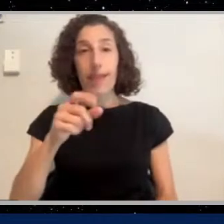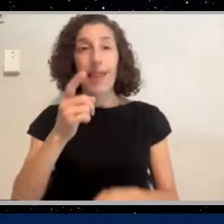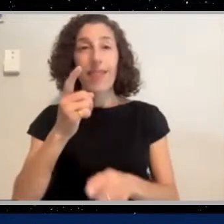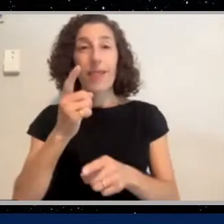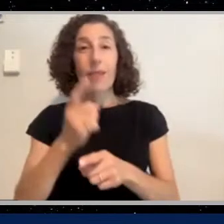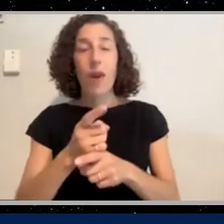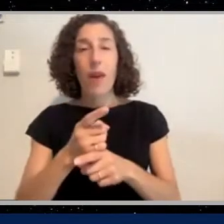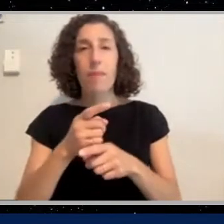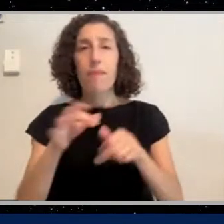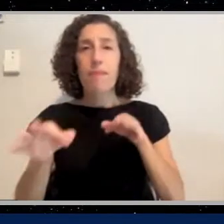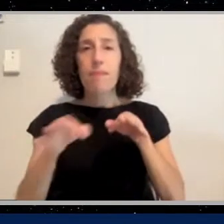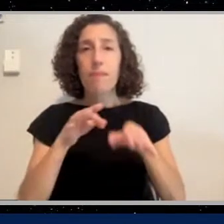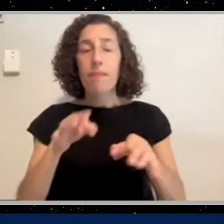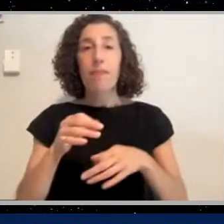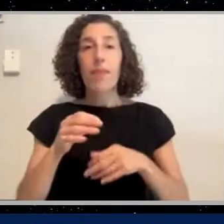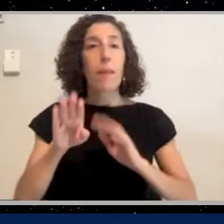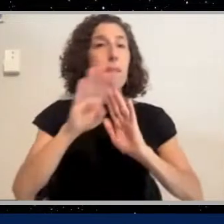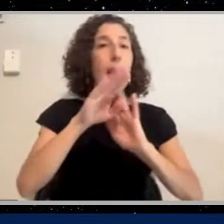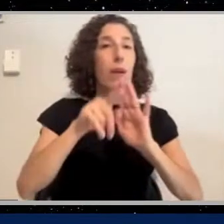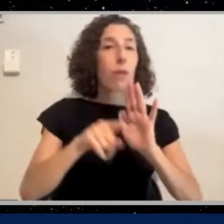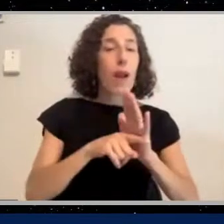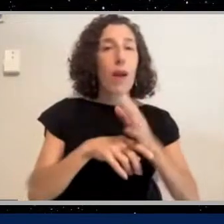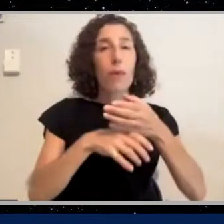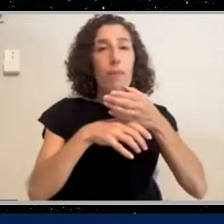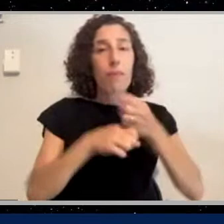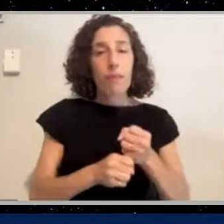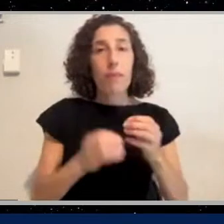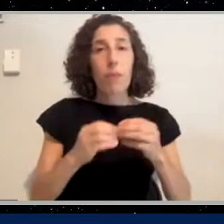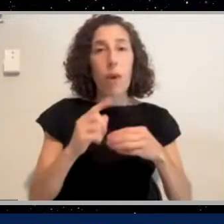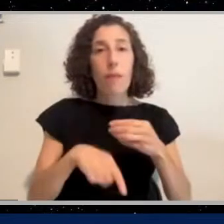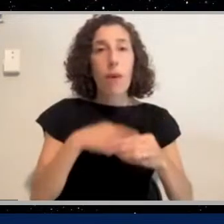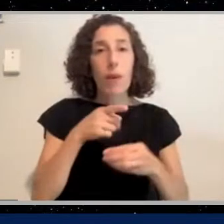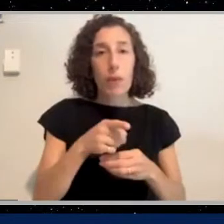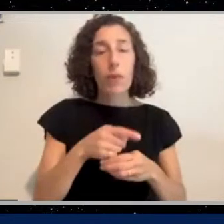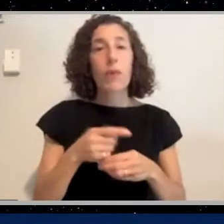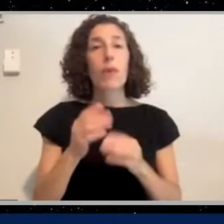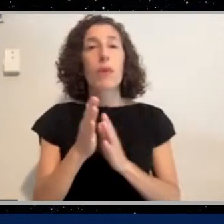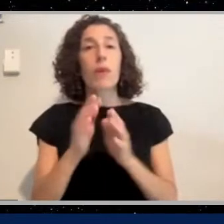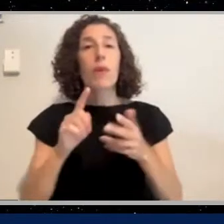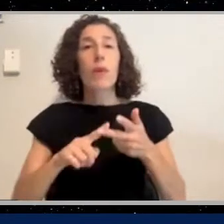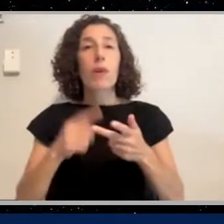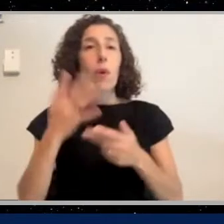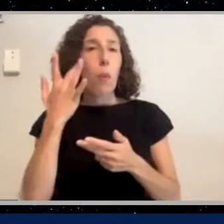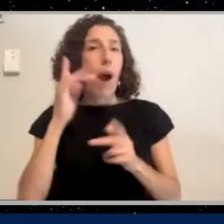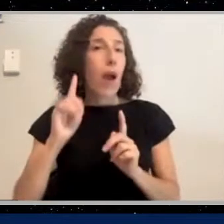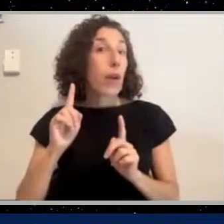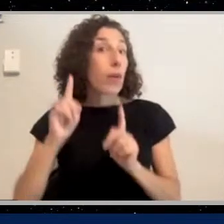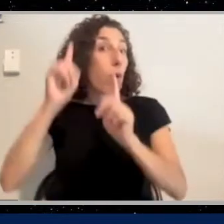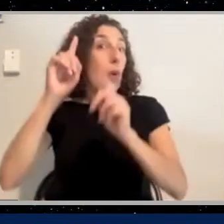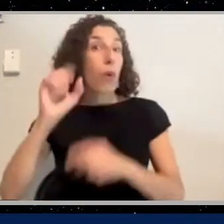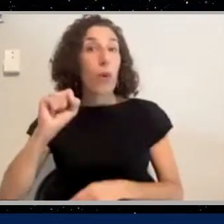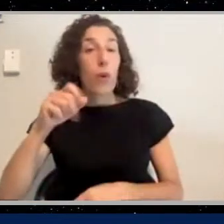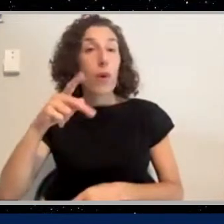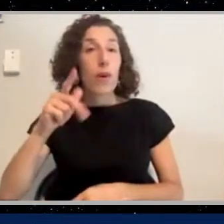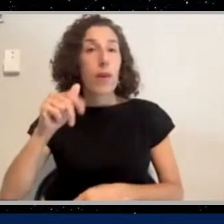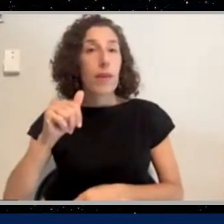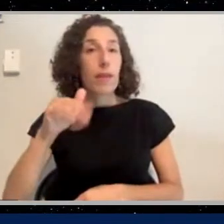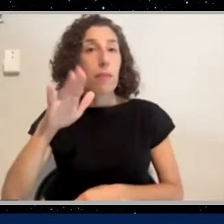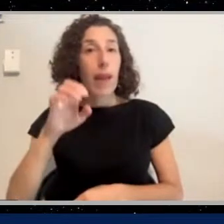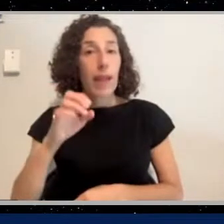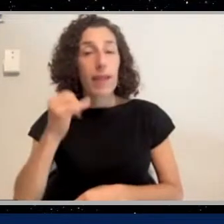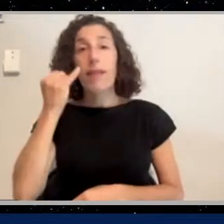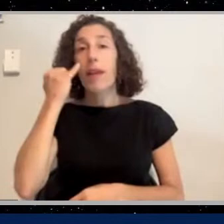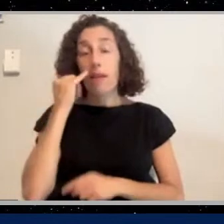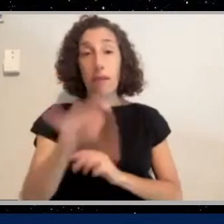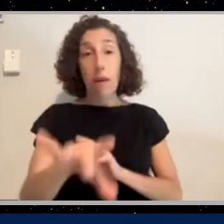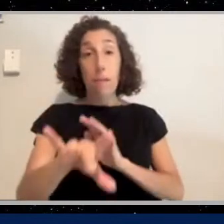space, creating that video, and even a little mention of, what are some things that you might want to do once you were, if you're selected to be on